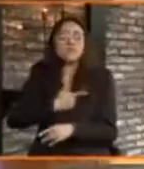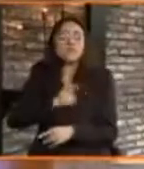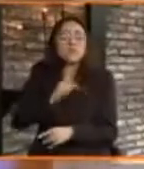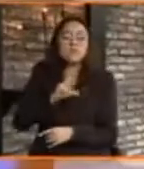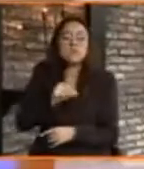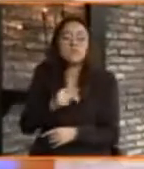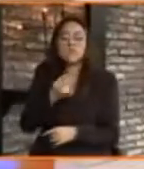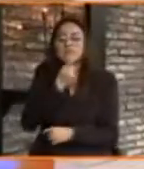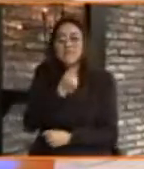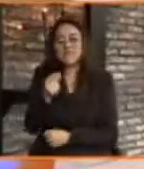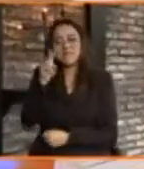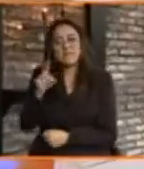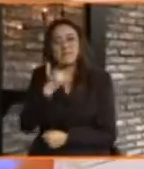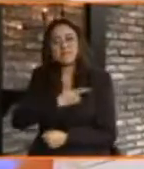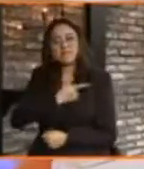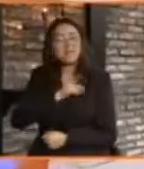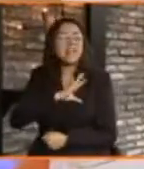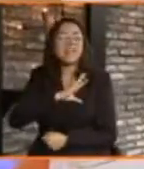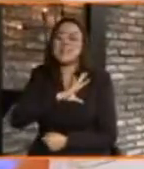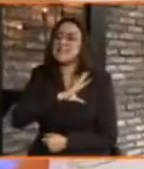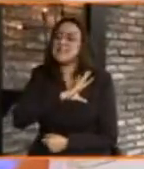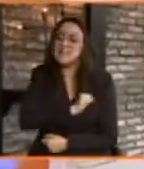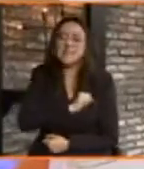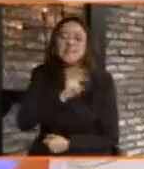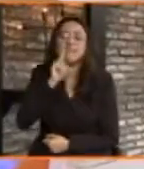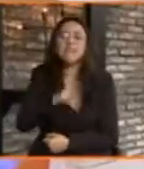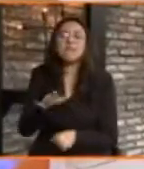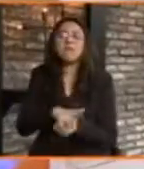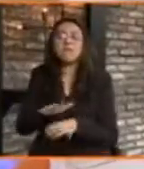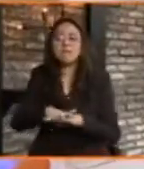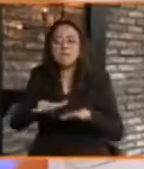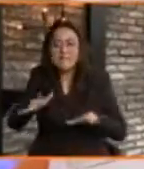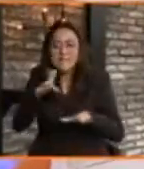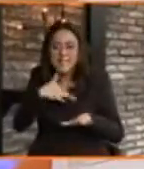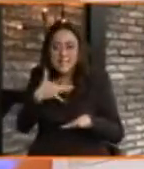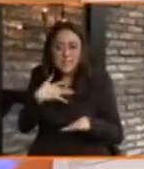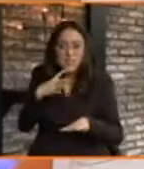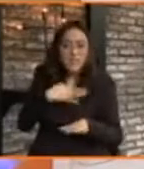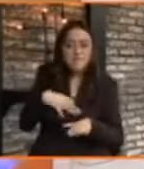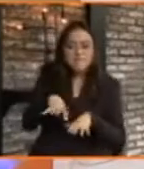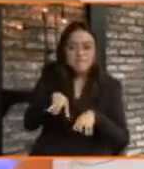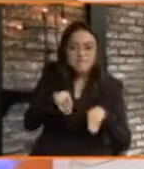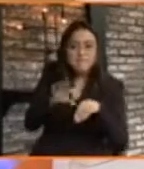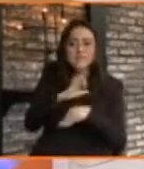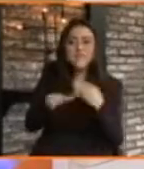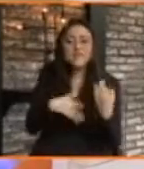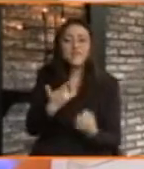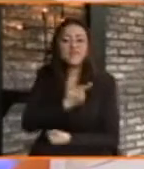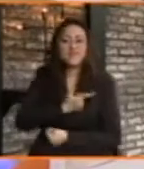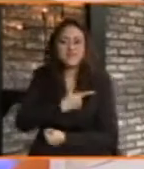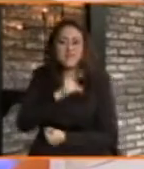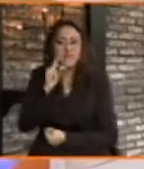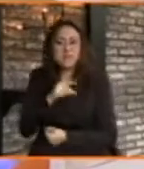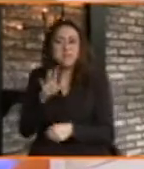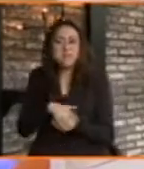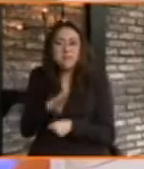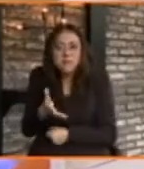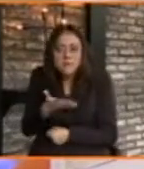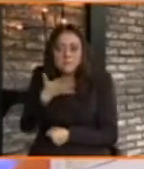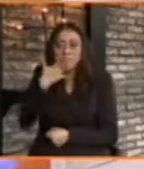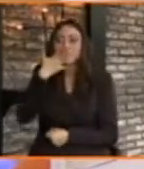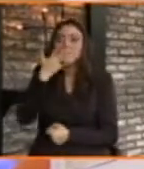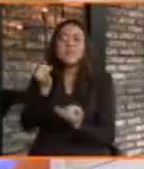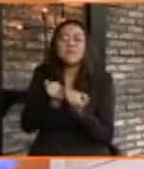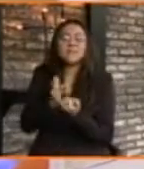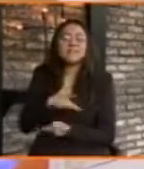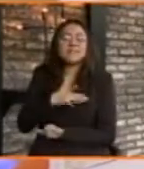children in particular love this because it's on the ground and it's very, it's something they can relate to because they can smell it, of course.